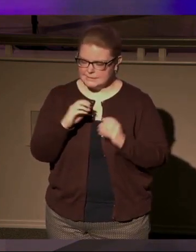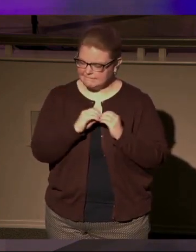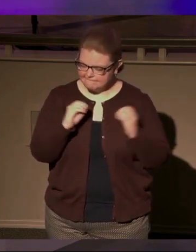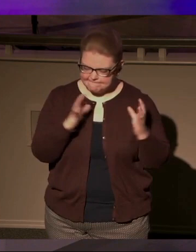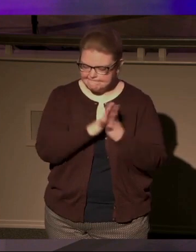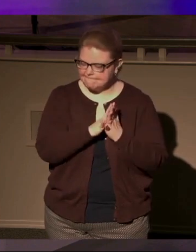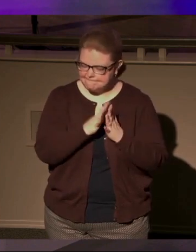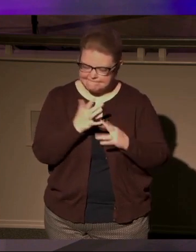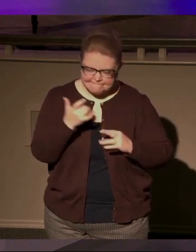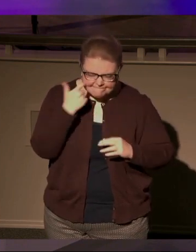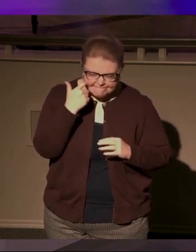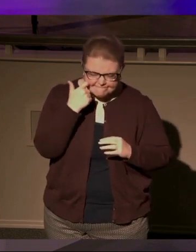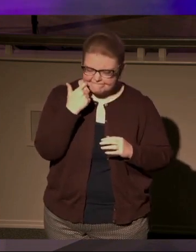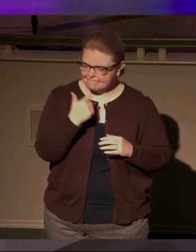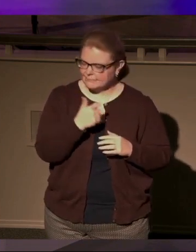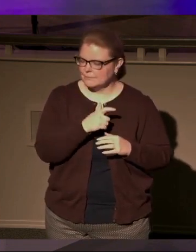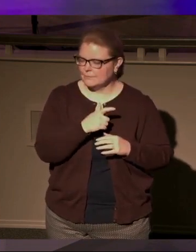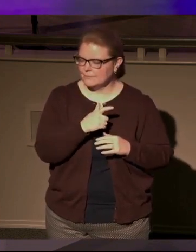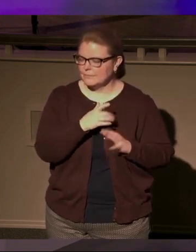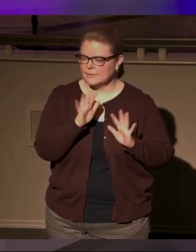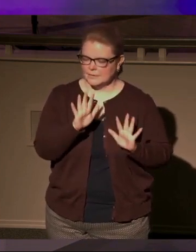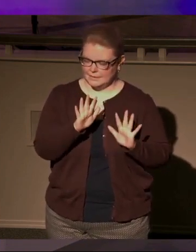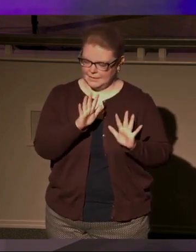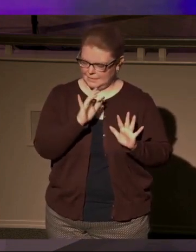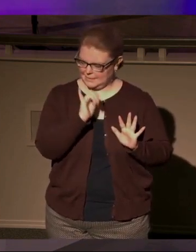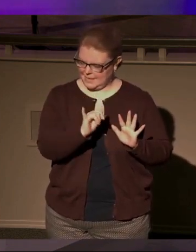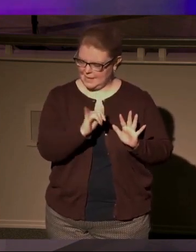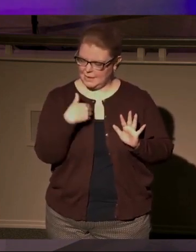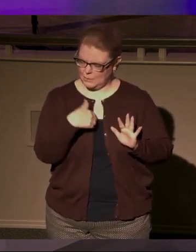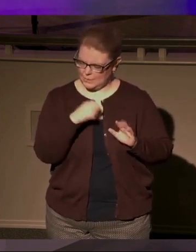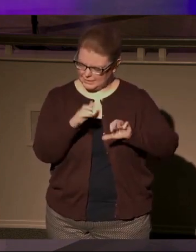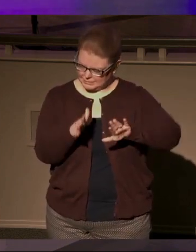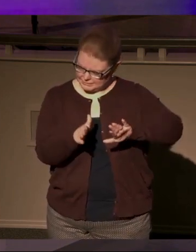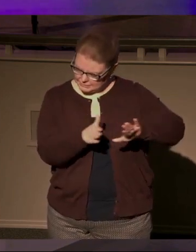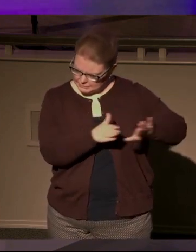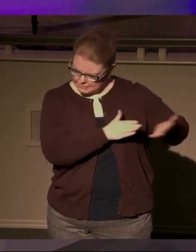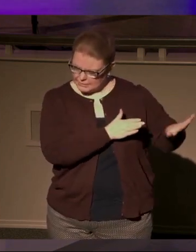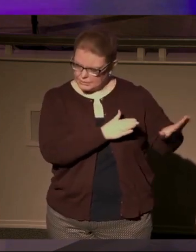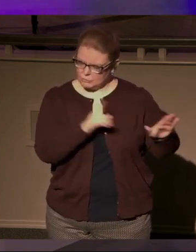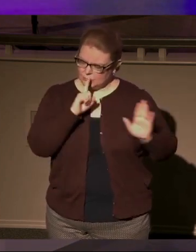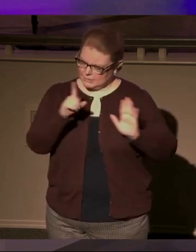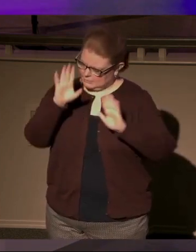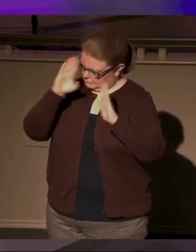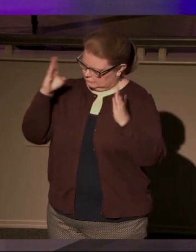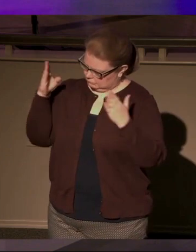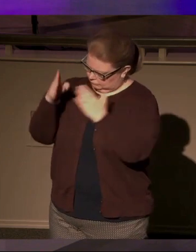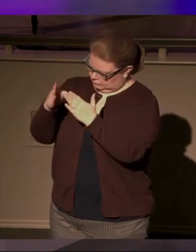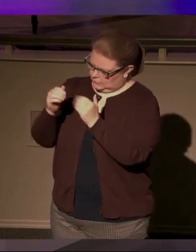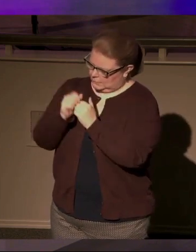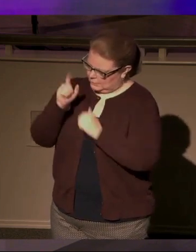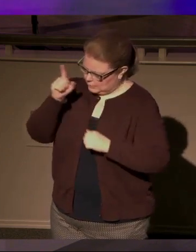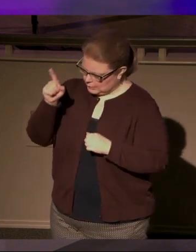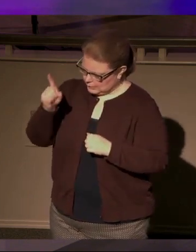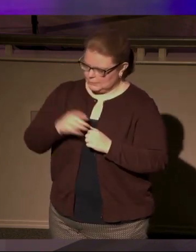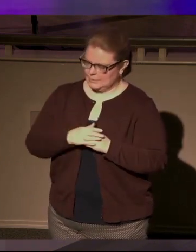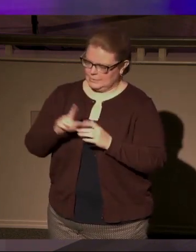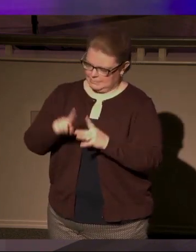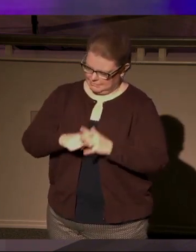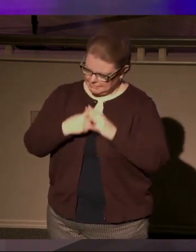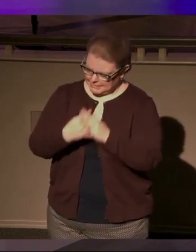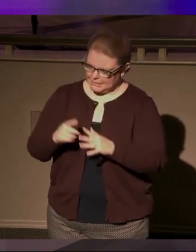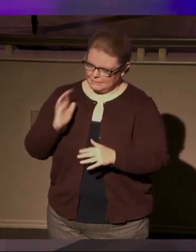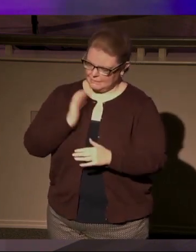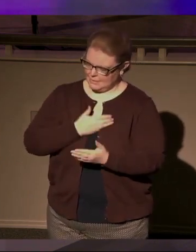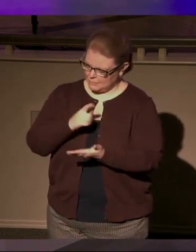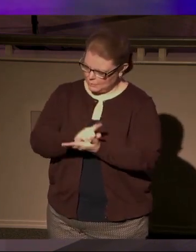in, or that we might have a moment with you, that this might be the beginning of our week, a week